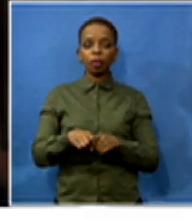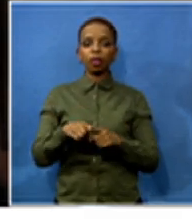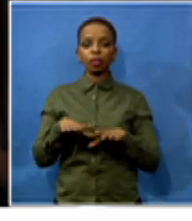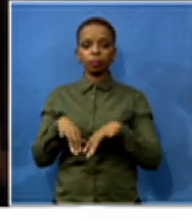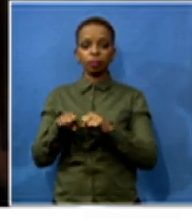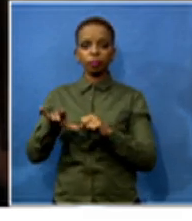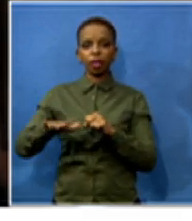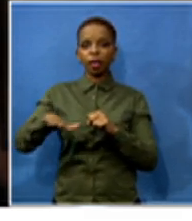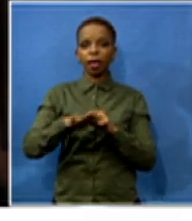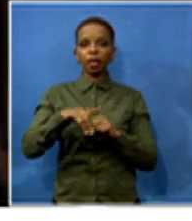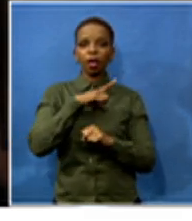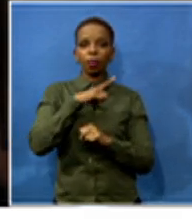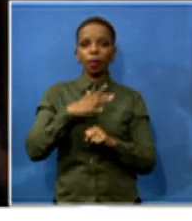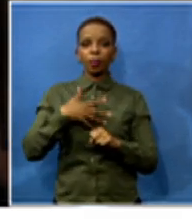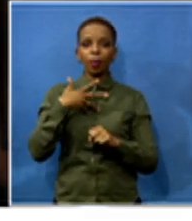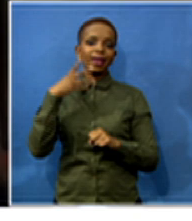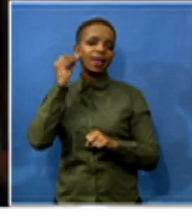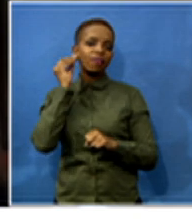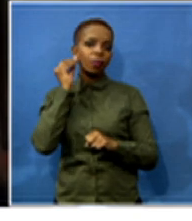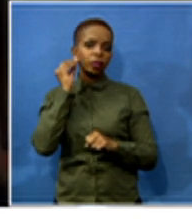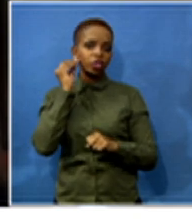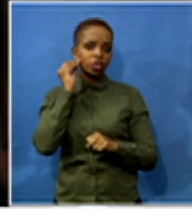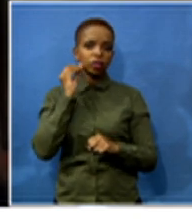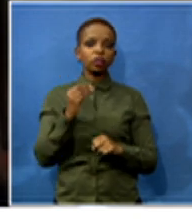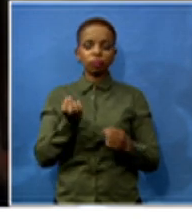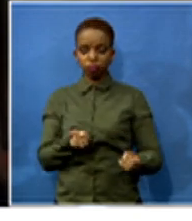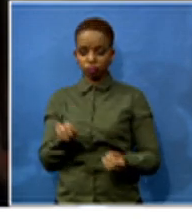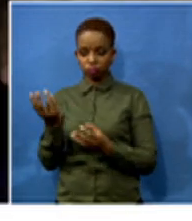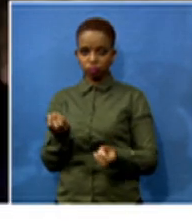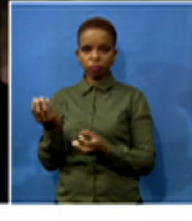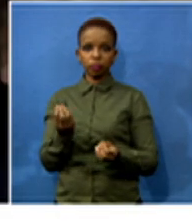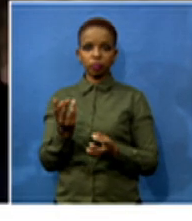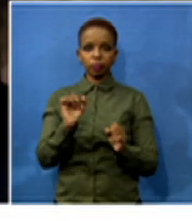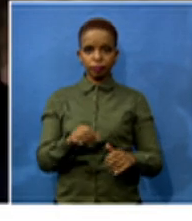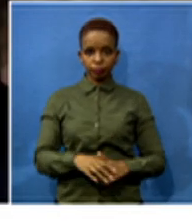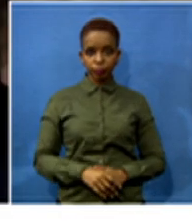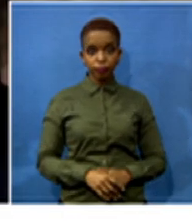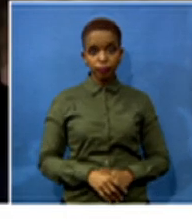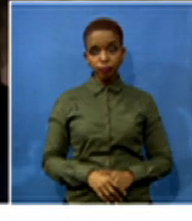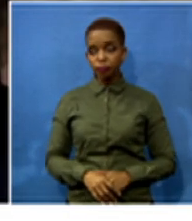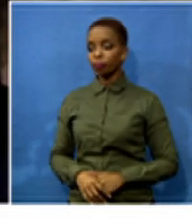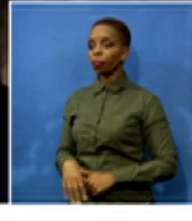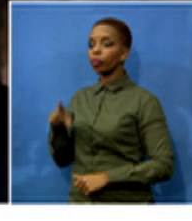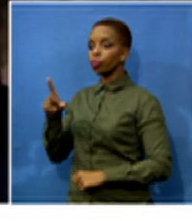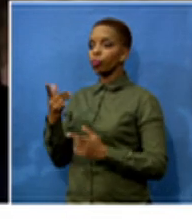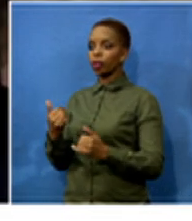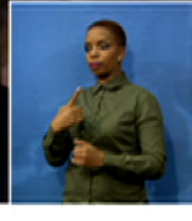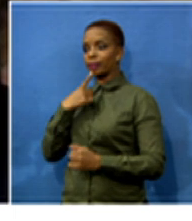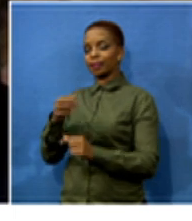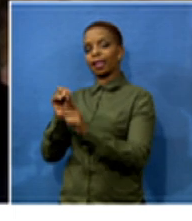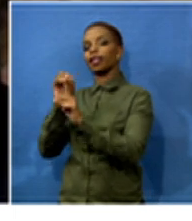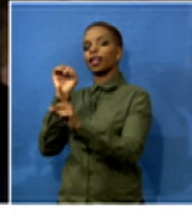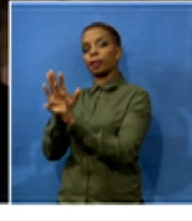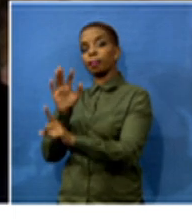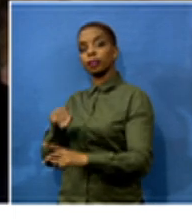augment the information that they also collect. And speaking of impacts, Dr. Herbst, your research